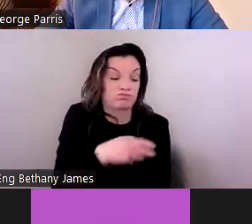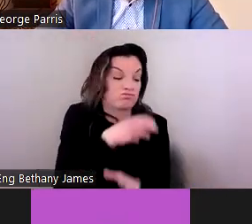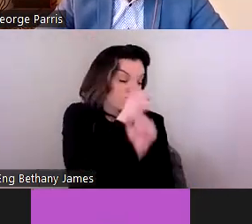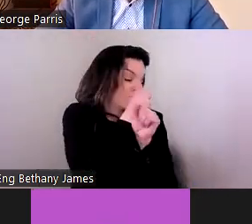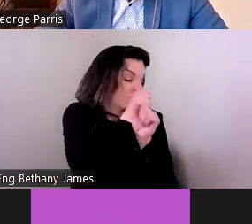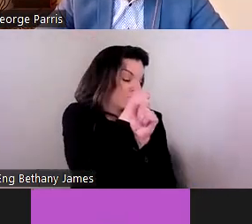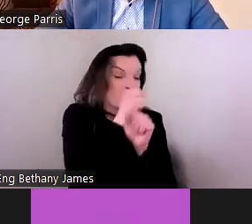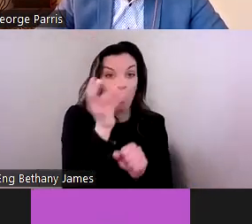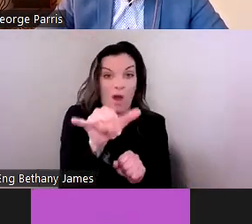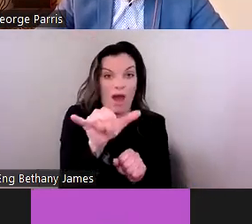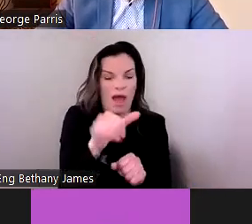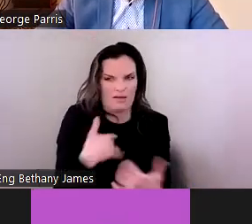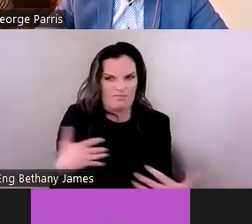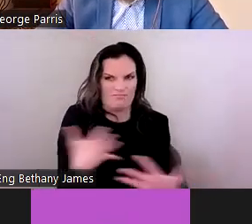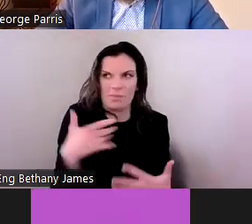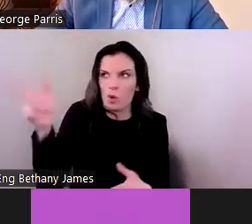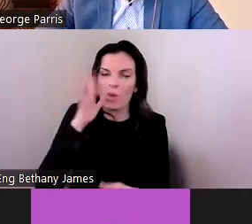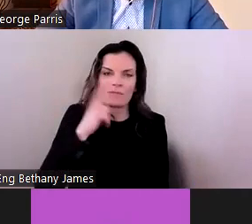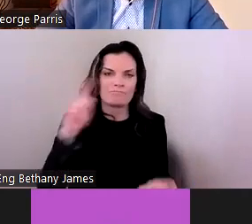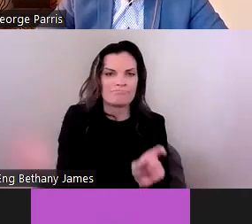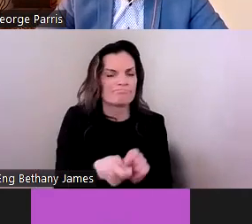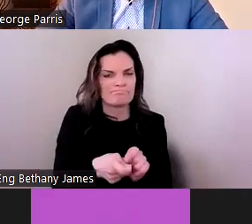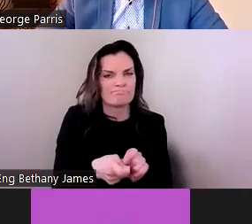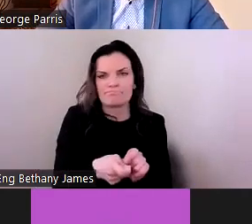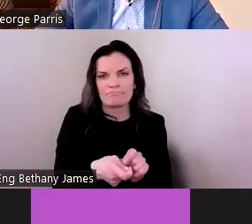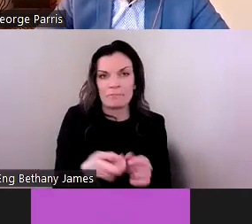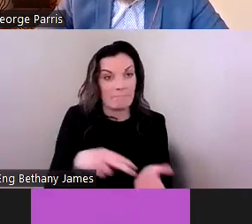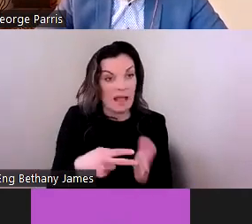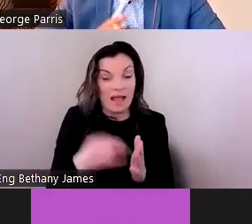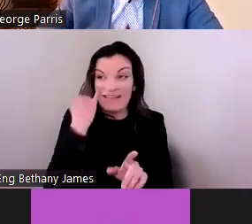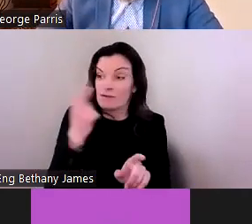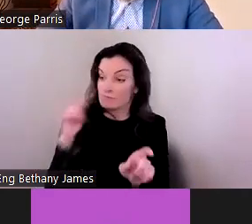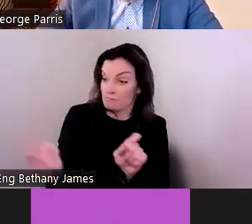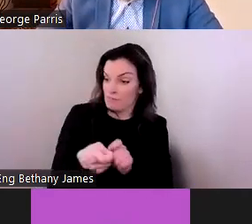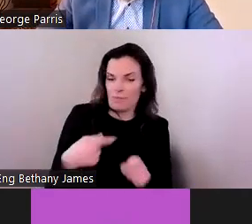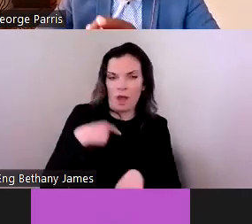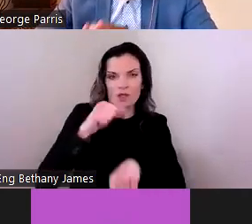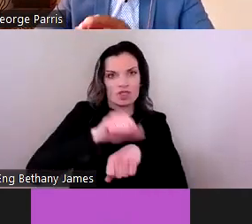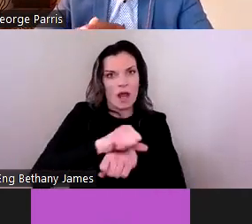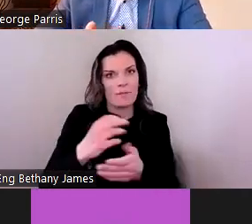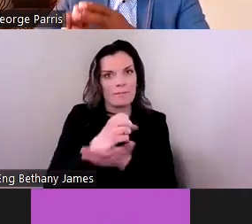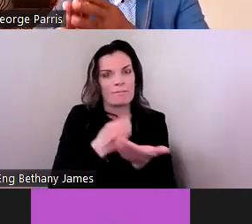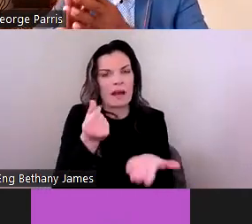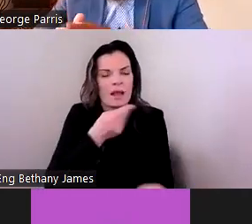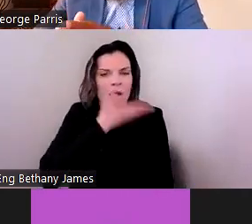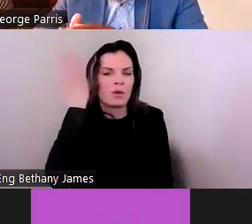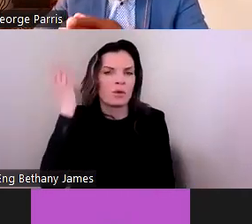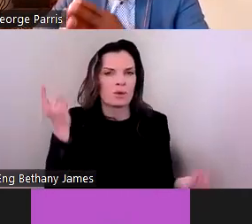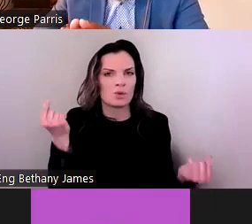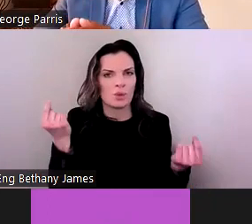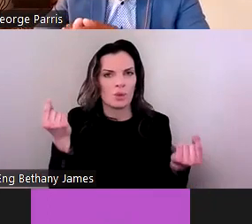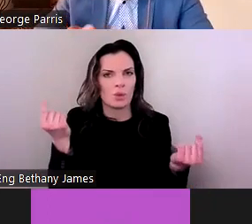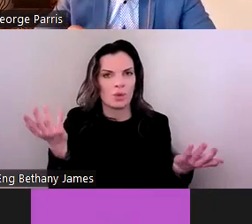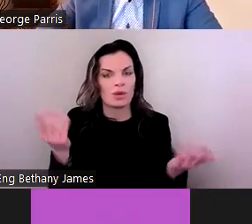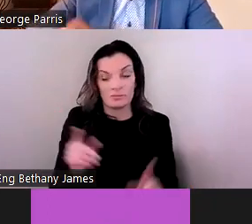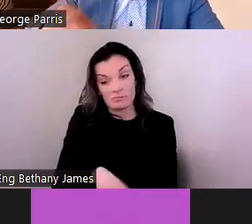issues affecting them because they don't want to lose their job, or they feel it's their perception, whether or not that's real